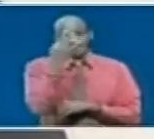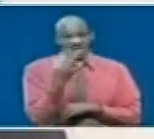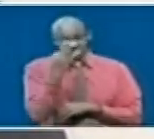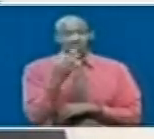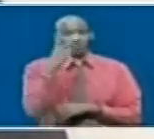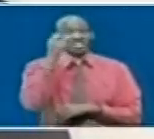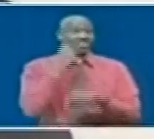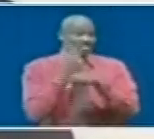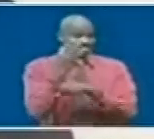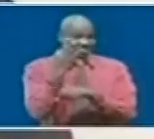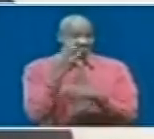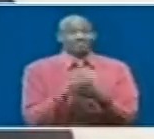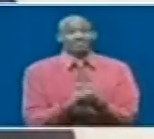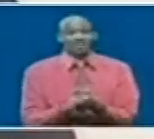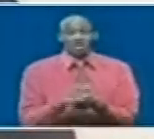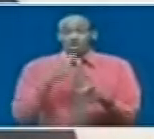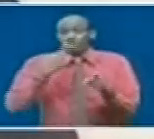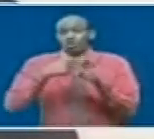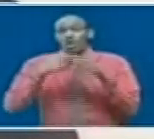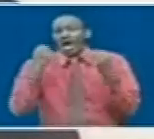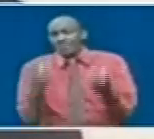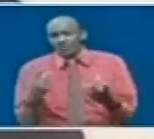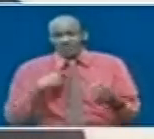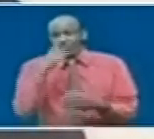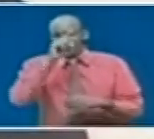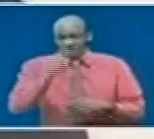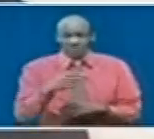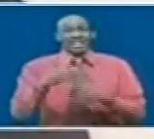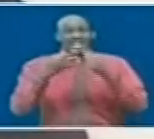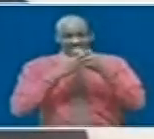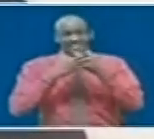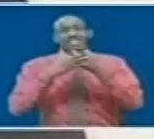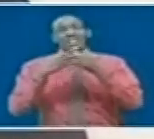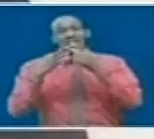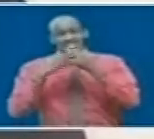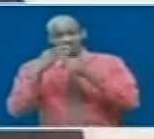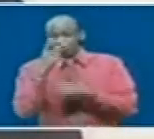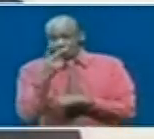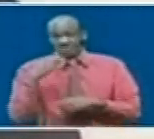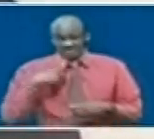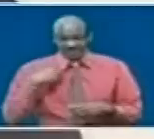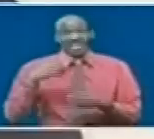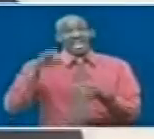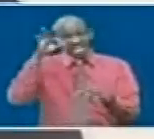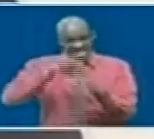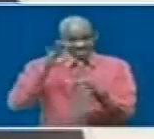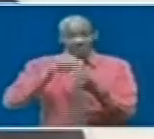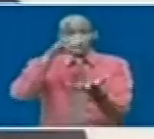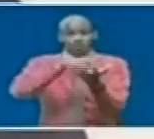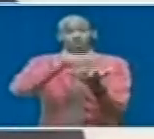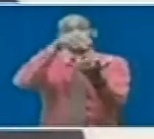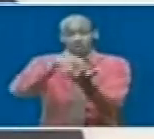2013. A total of 1,882 elective positions